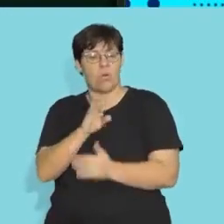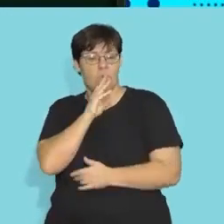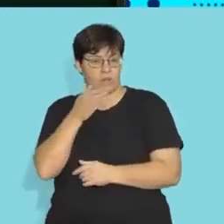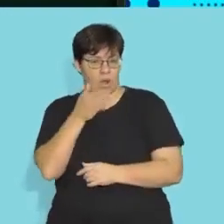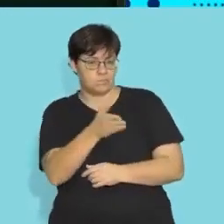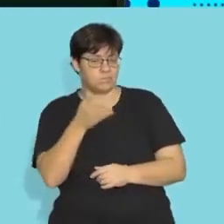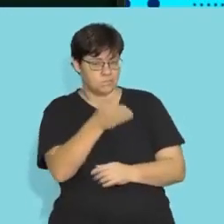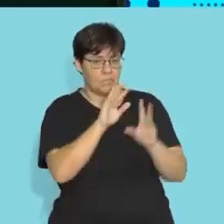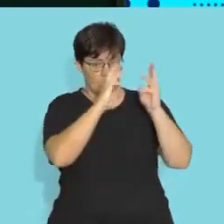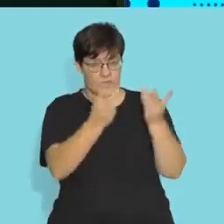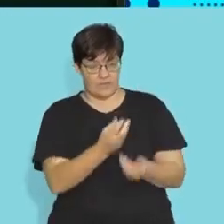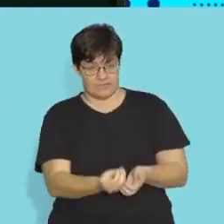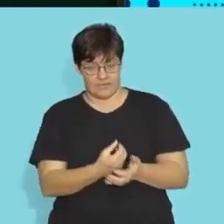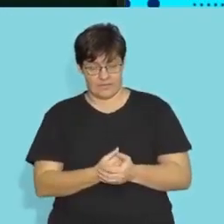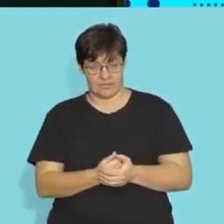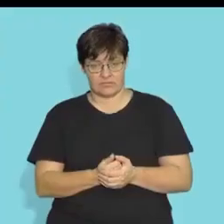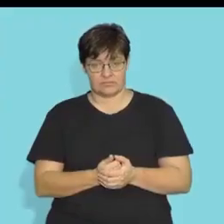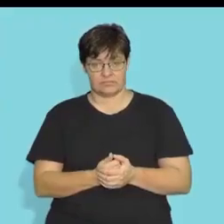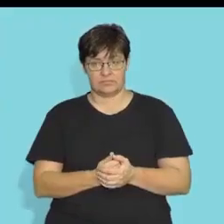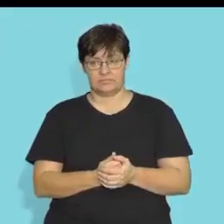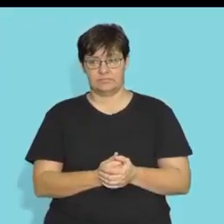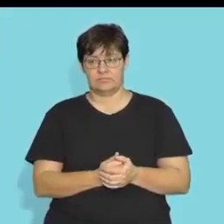remains constant on Earth.